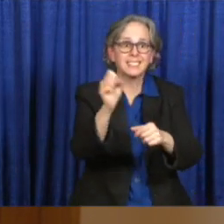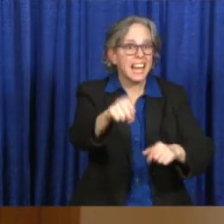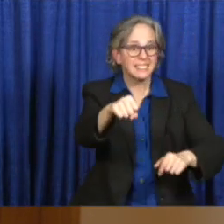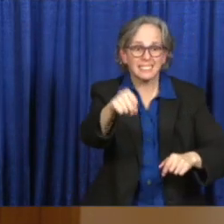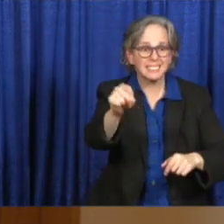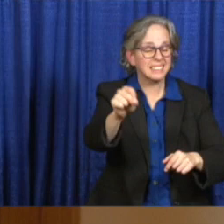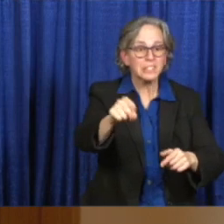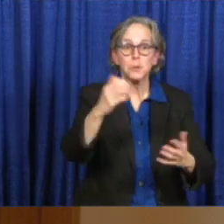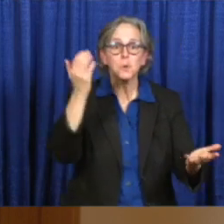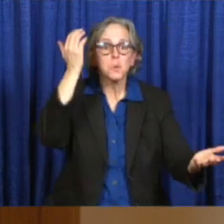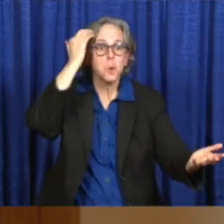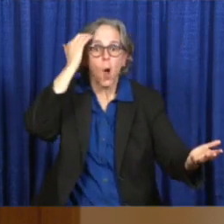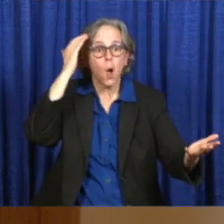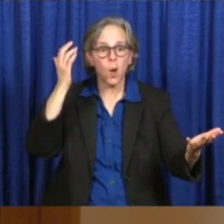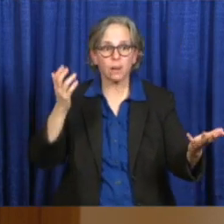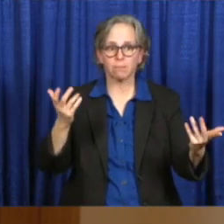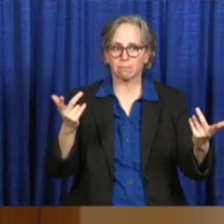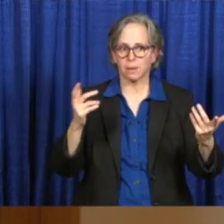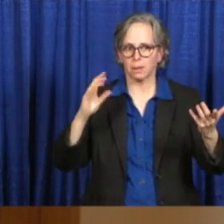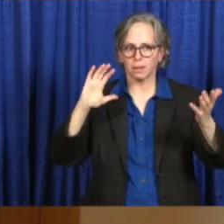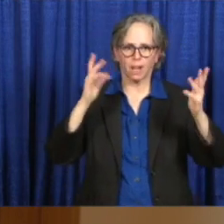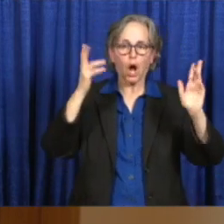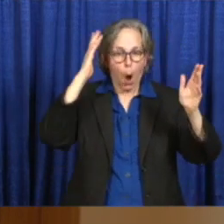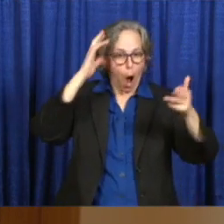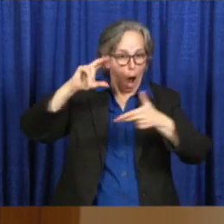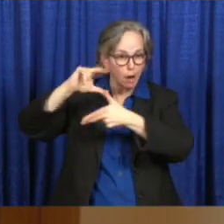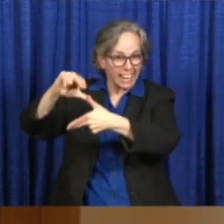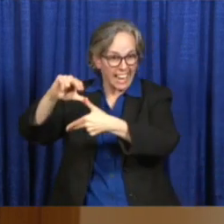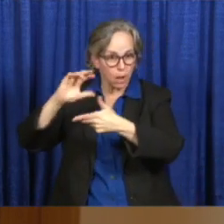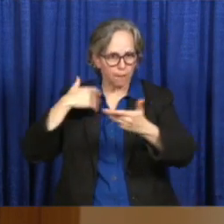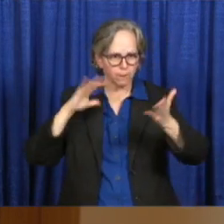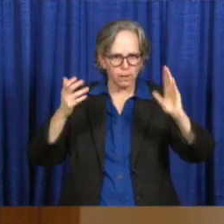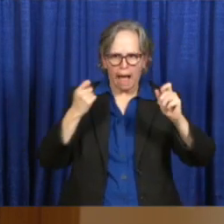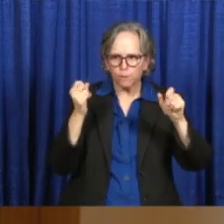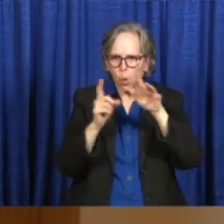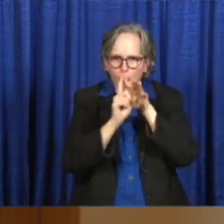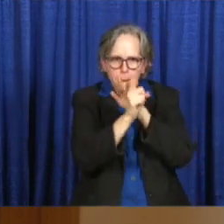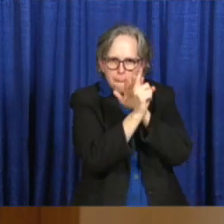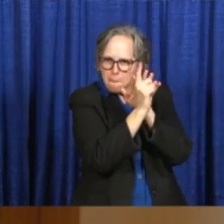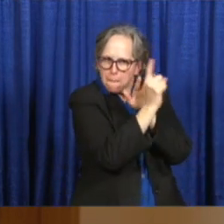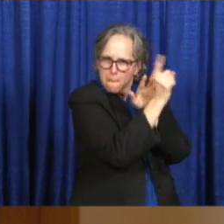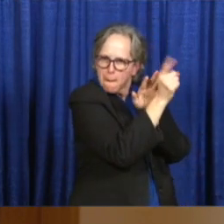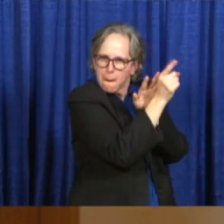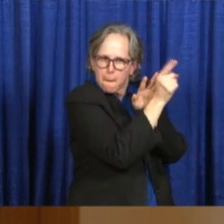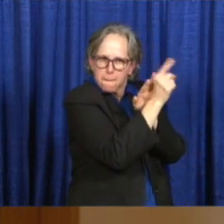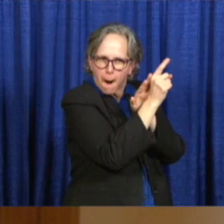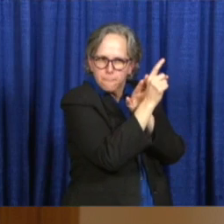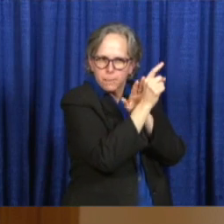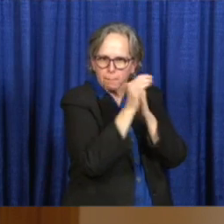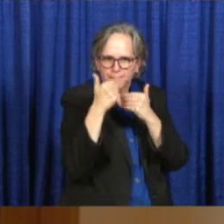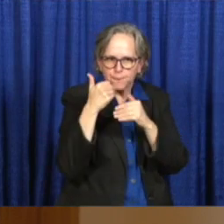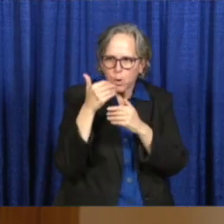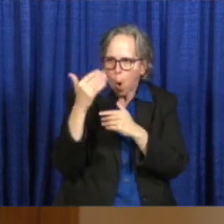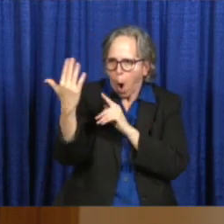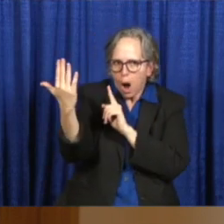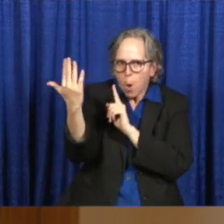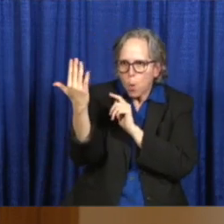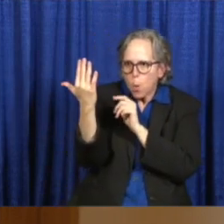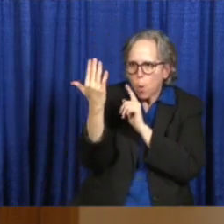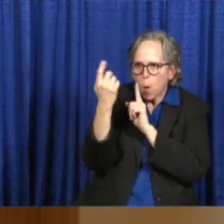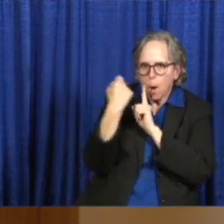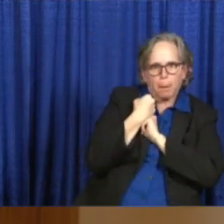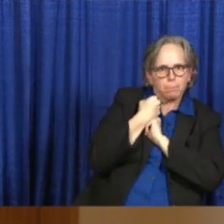of the hurricane is that you have to evacuate when it's still sunny out for it to be really